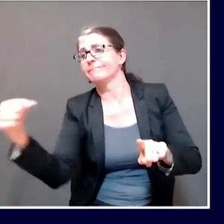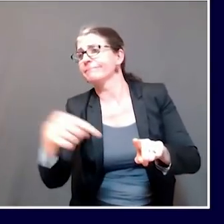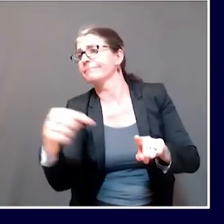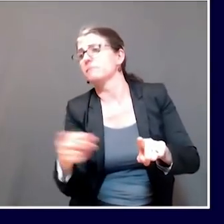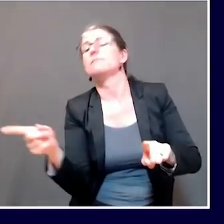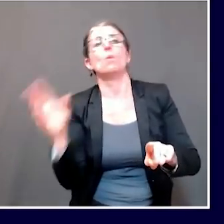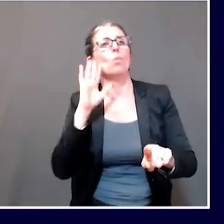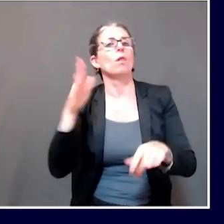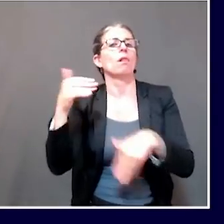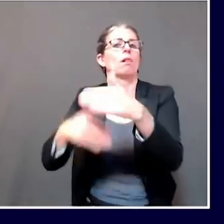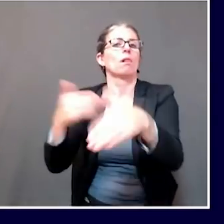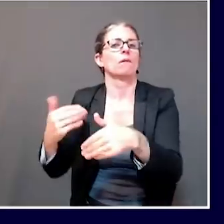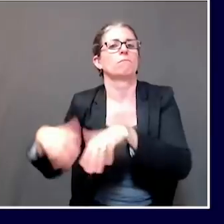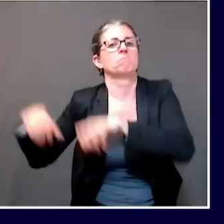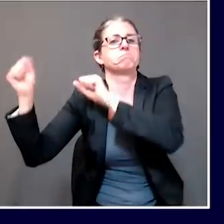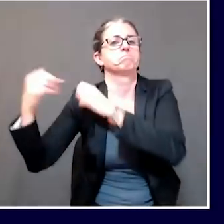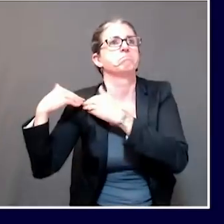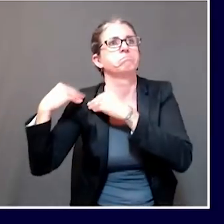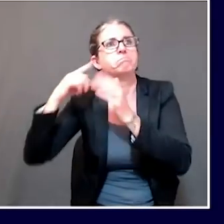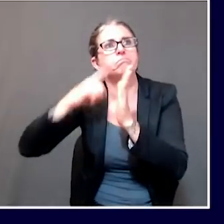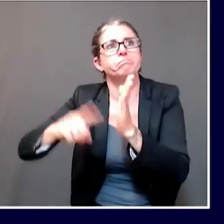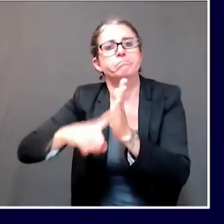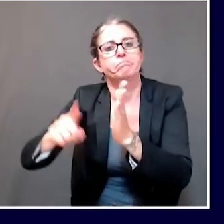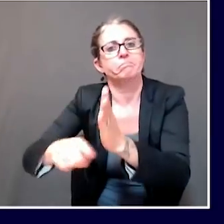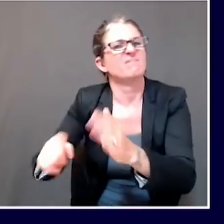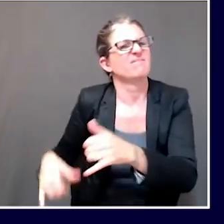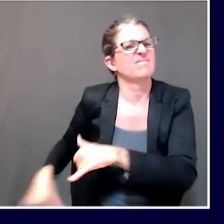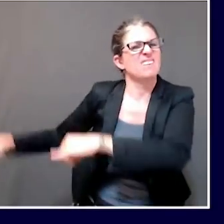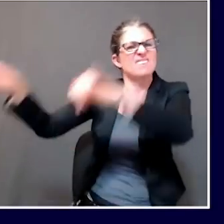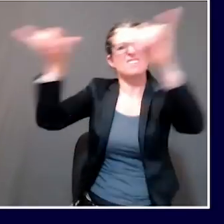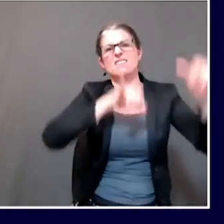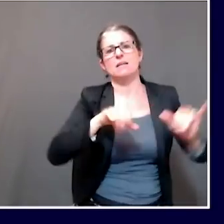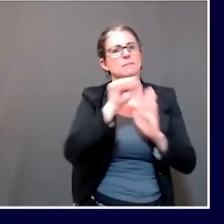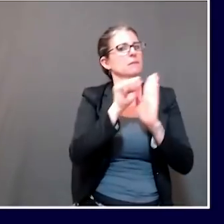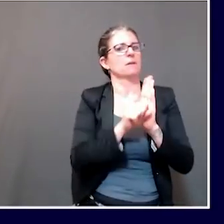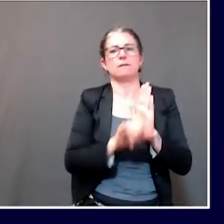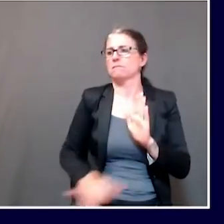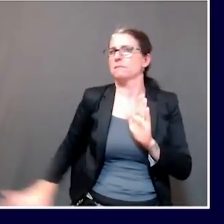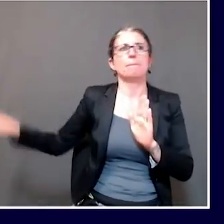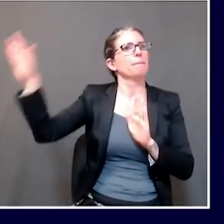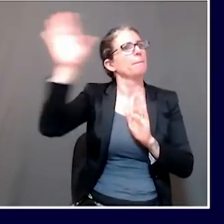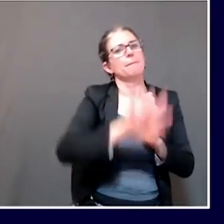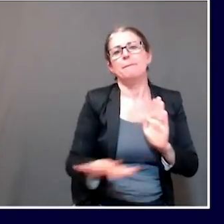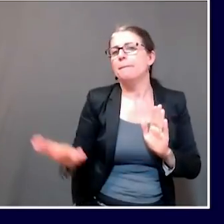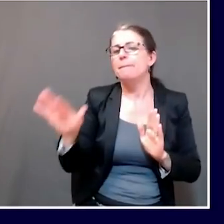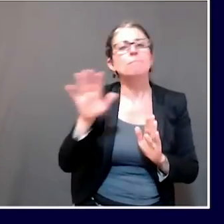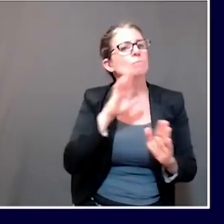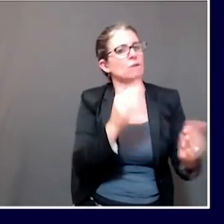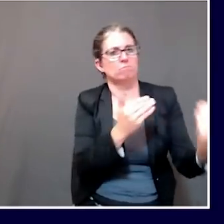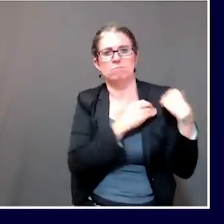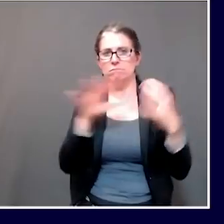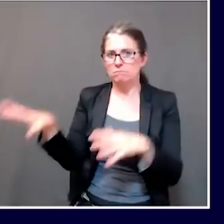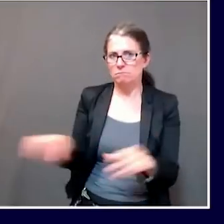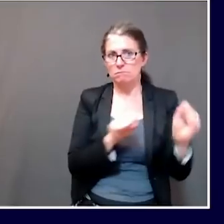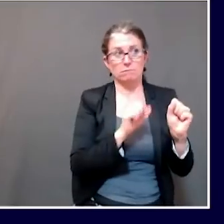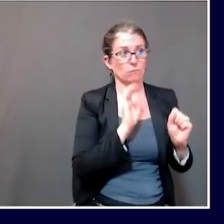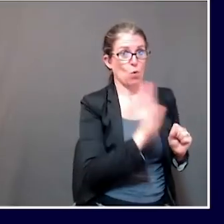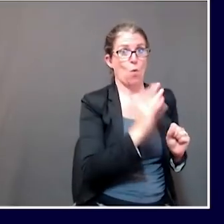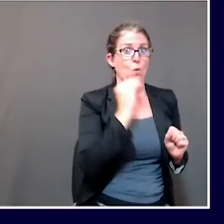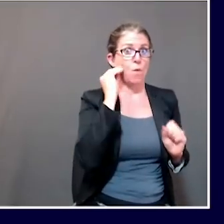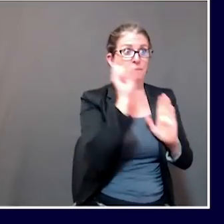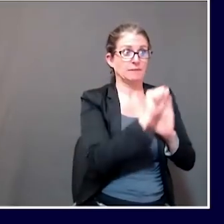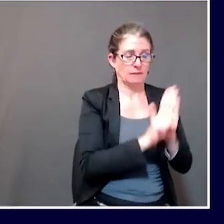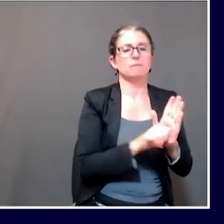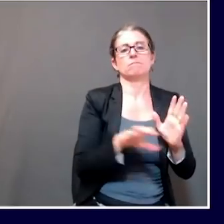all infectious diseases, is let the home state handle the case investigation, because the home state is in the best position